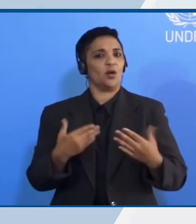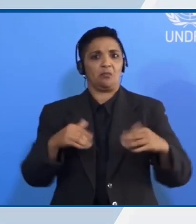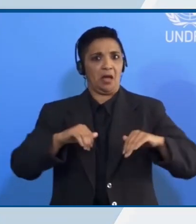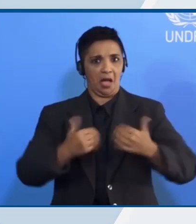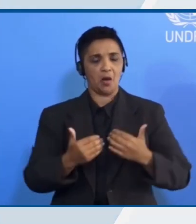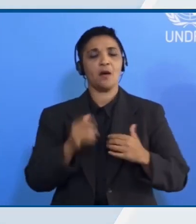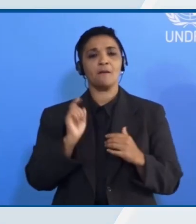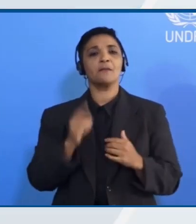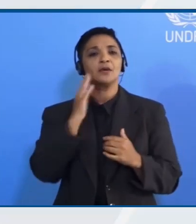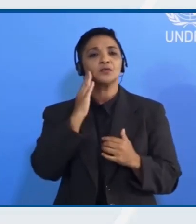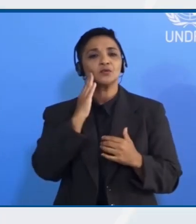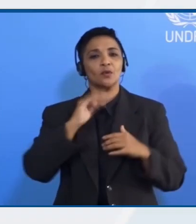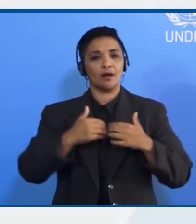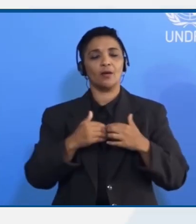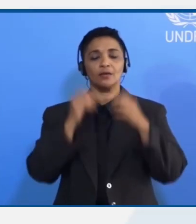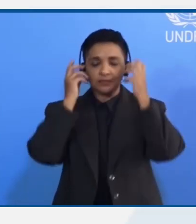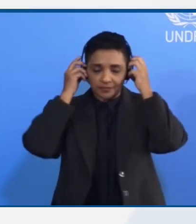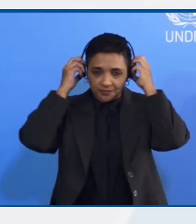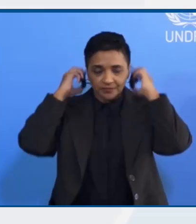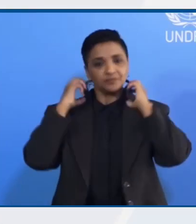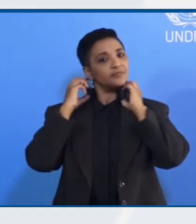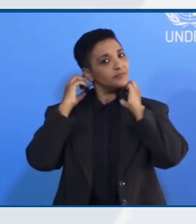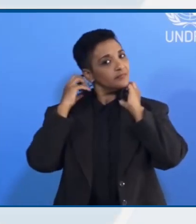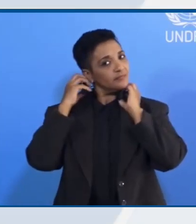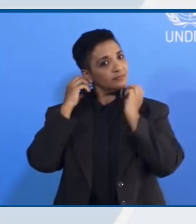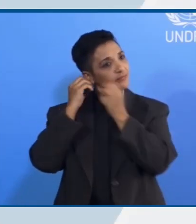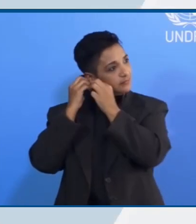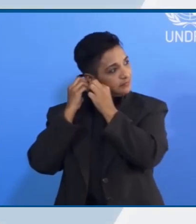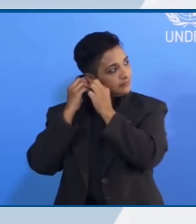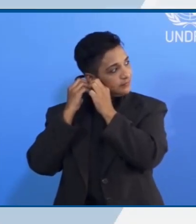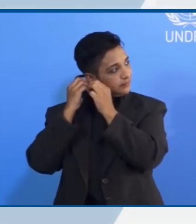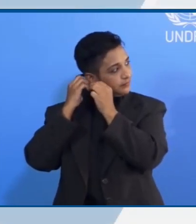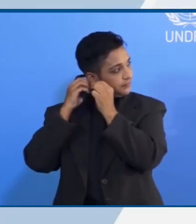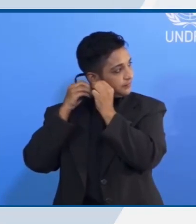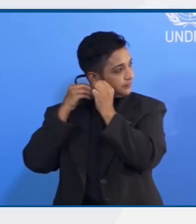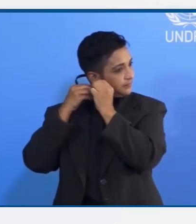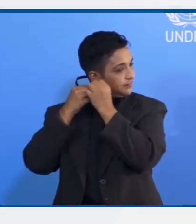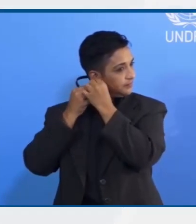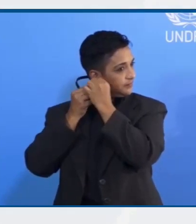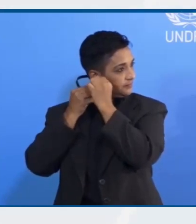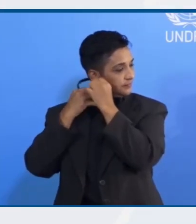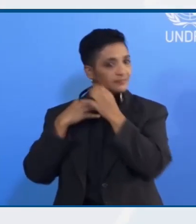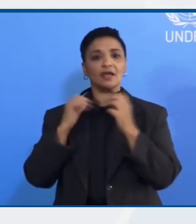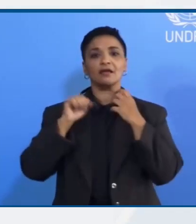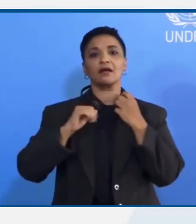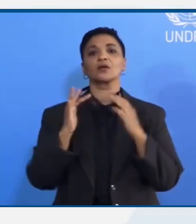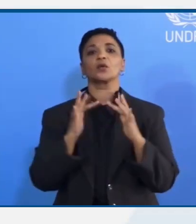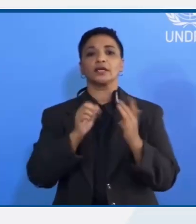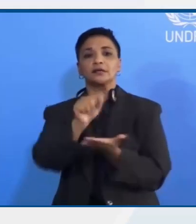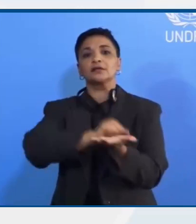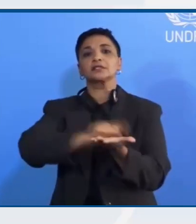digital platform where for in-room participants, you can connect to slido.com using